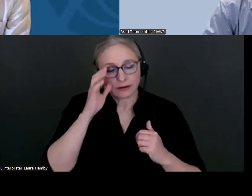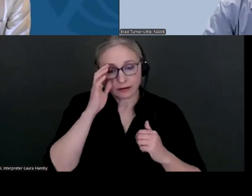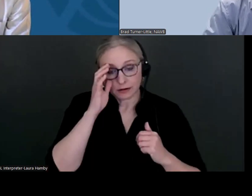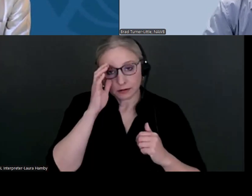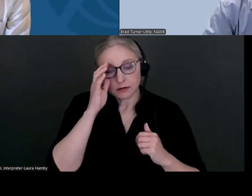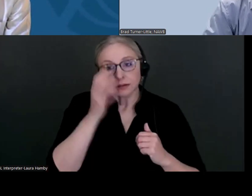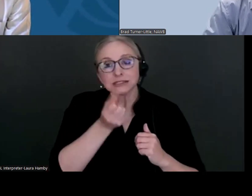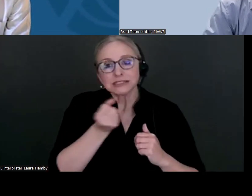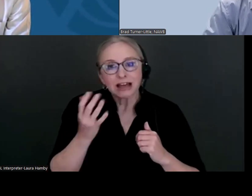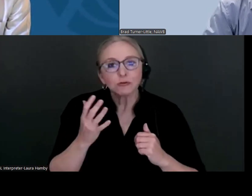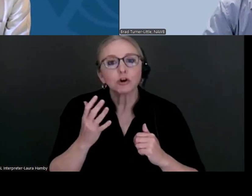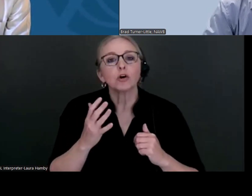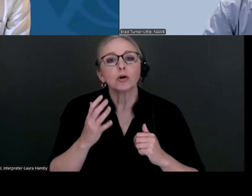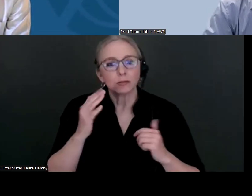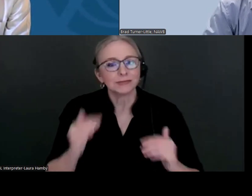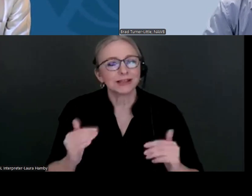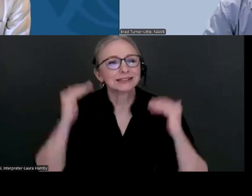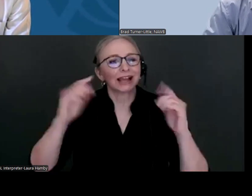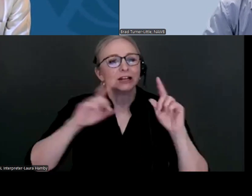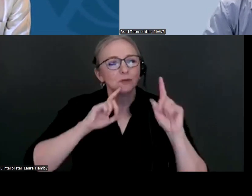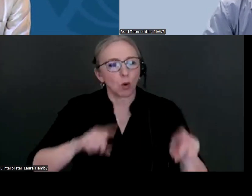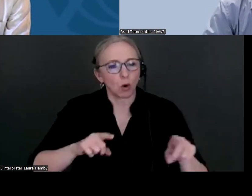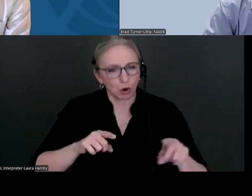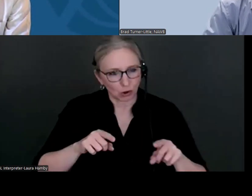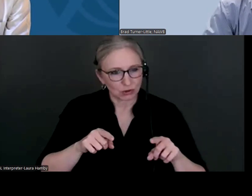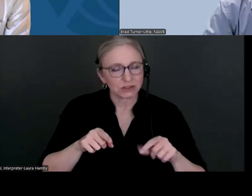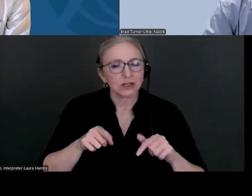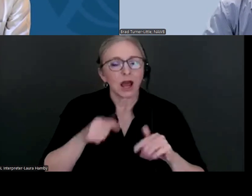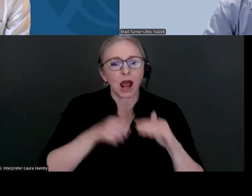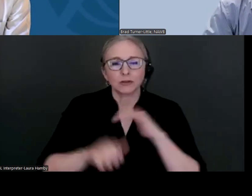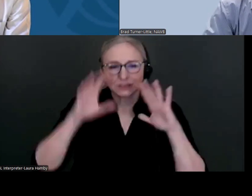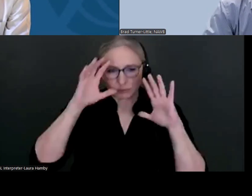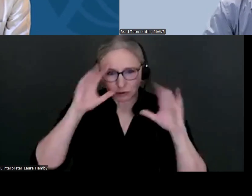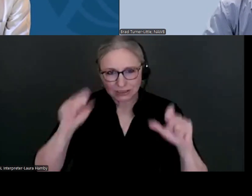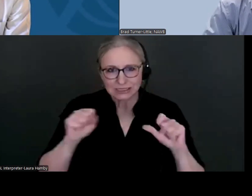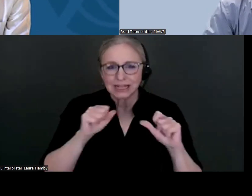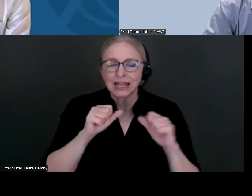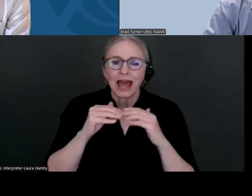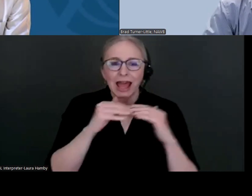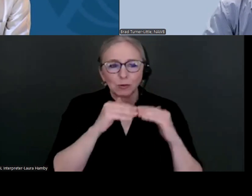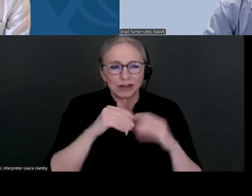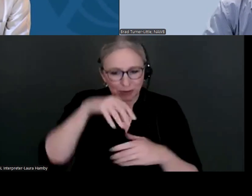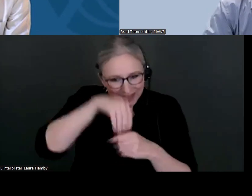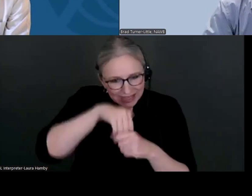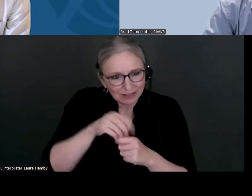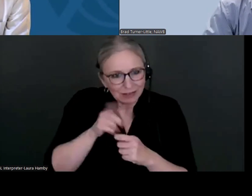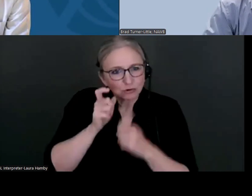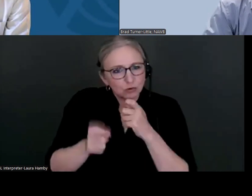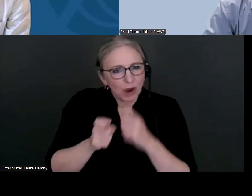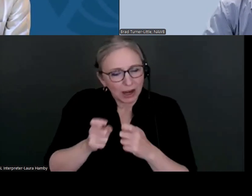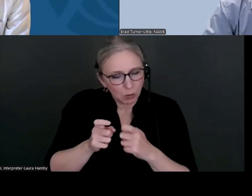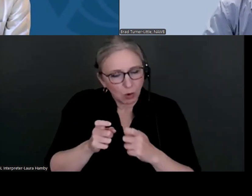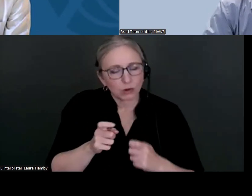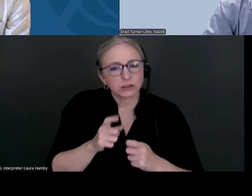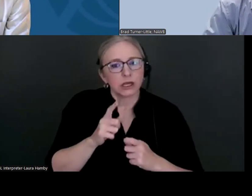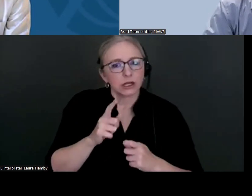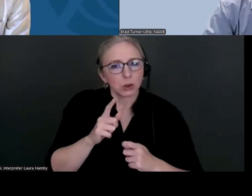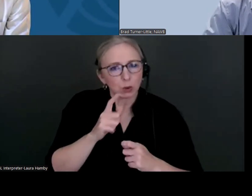several executive orders in this administration that are really focused on improving the equity within our actual grant awards and who